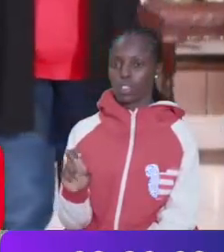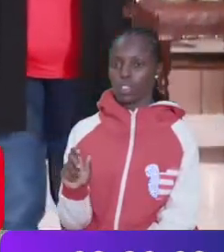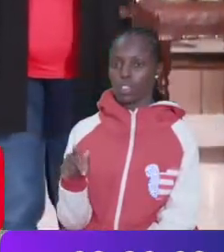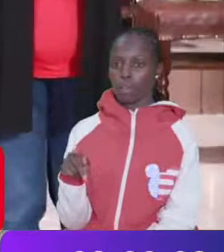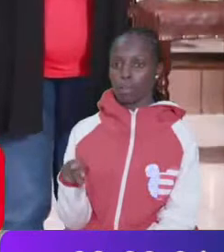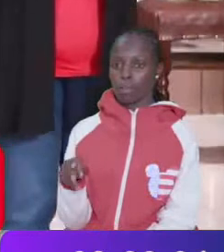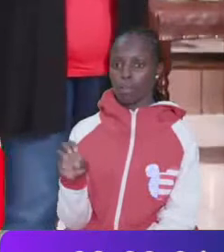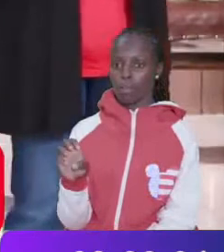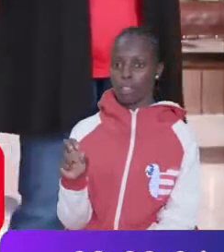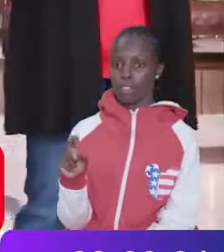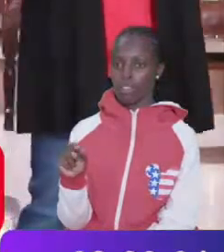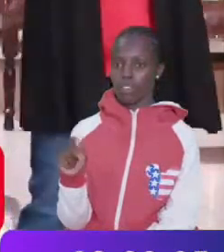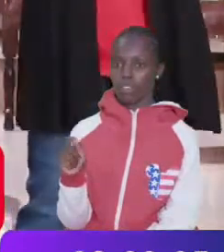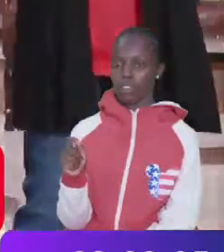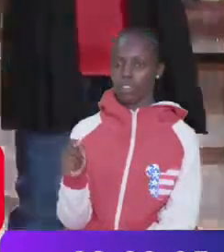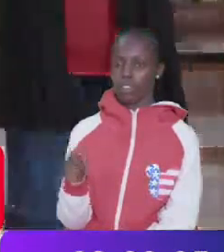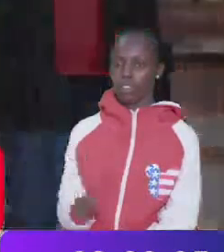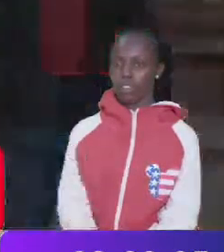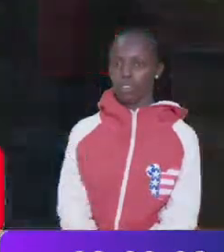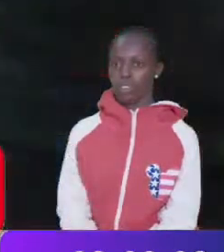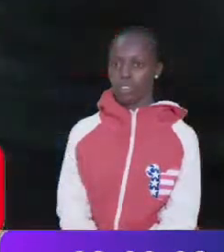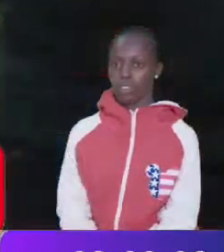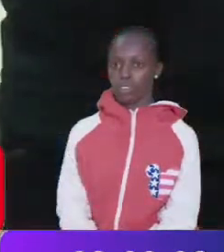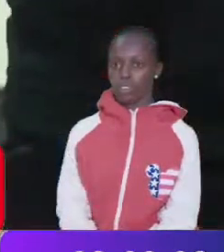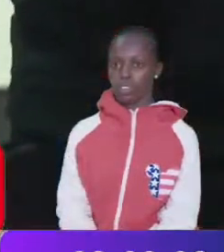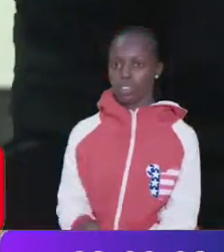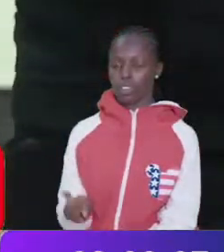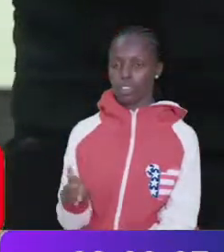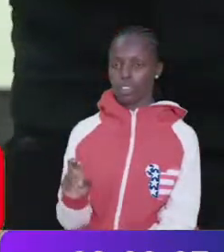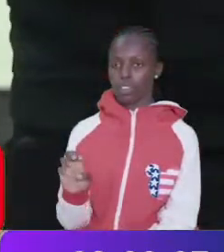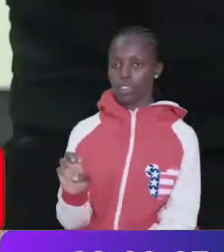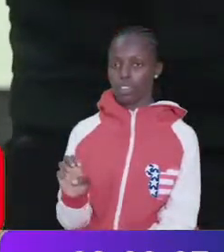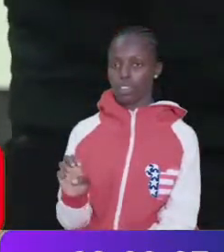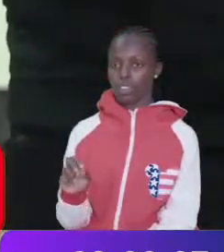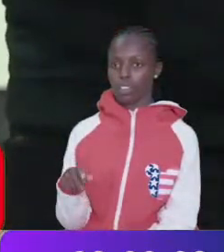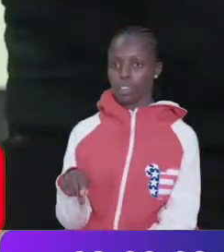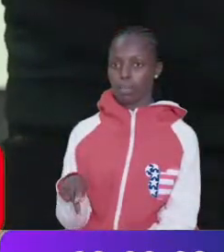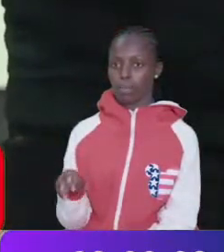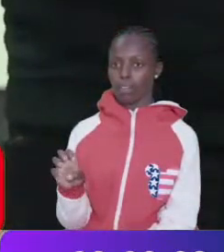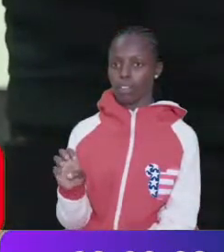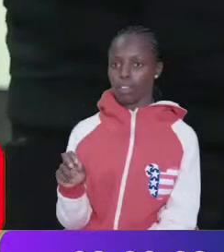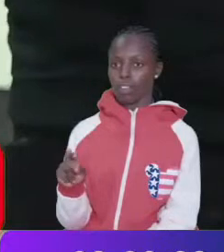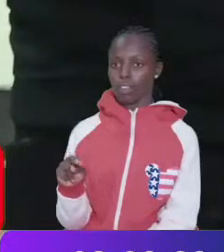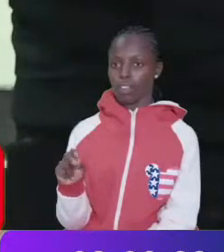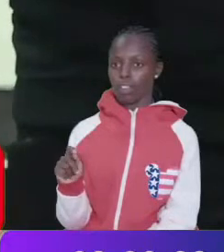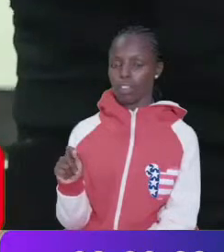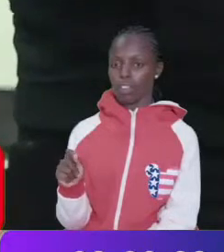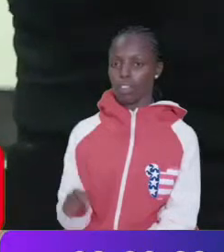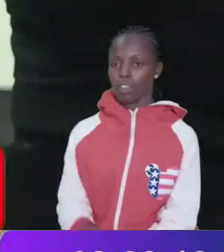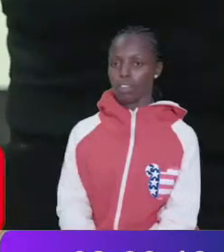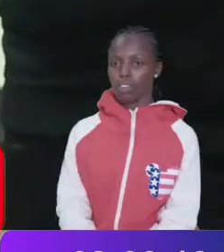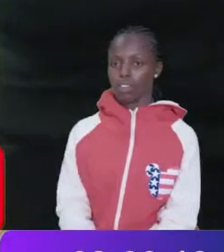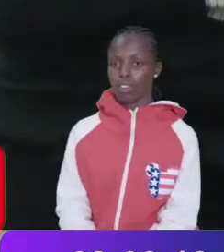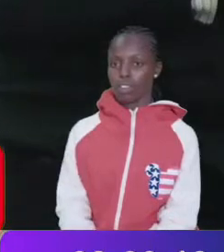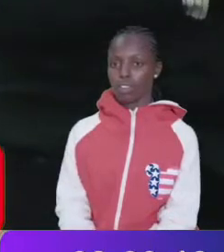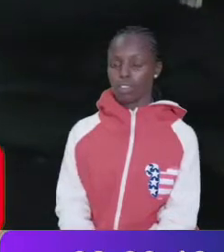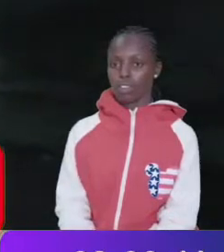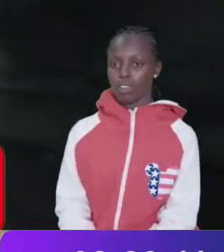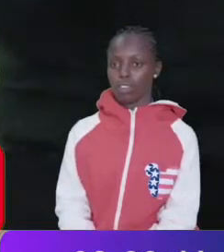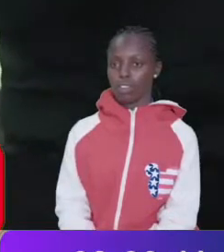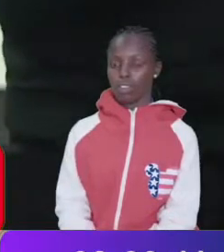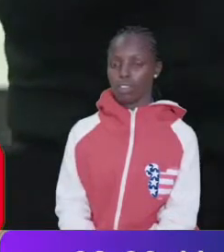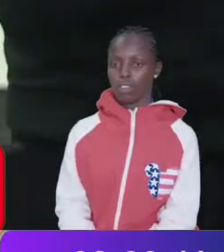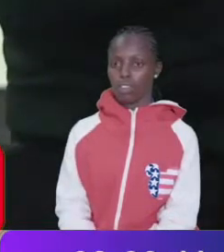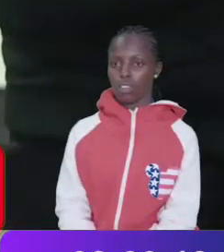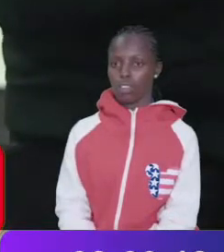repent of our sins, oh God. We've gone after, we've done what is not pleasing before thee. Oh, yes, we repent of our sins, Jehovah Lord. We